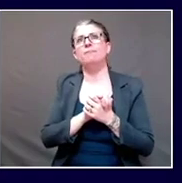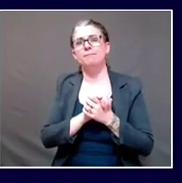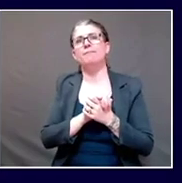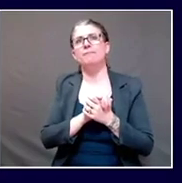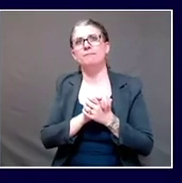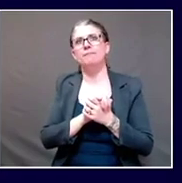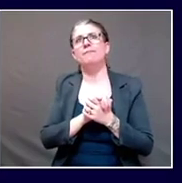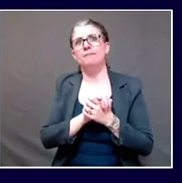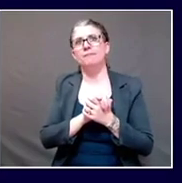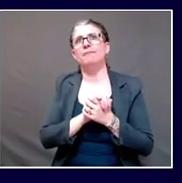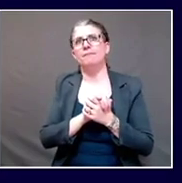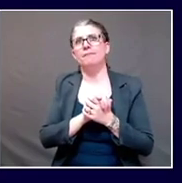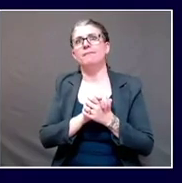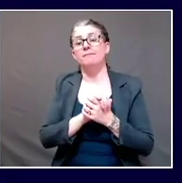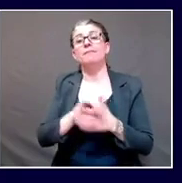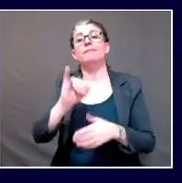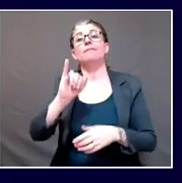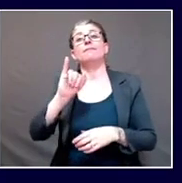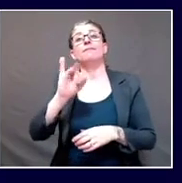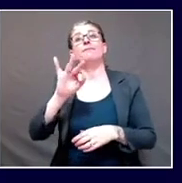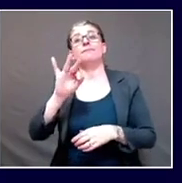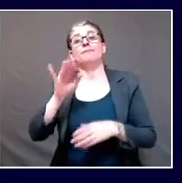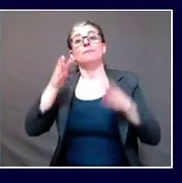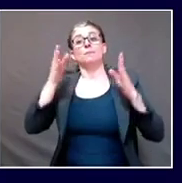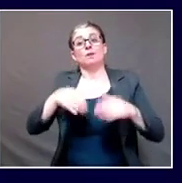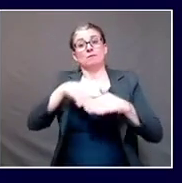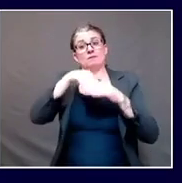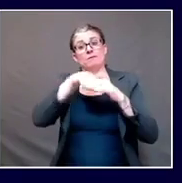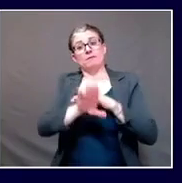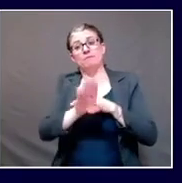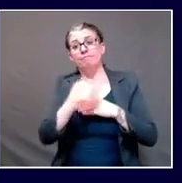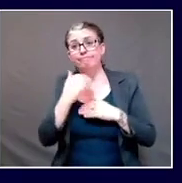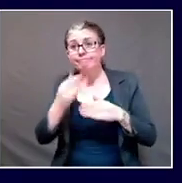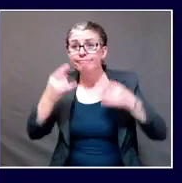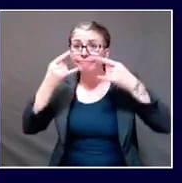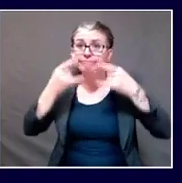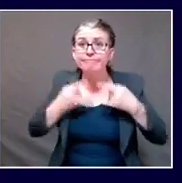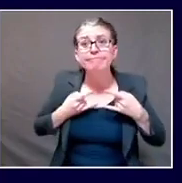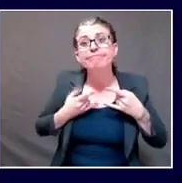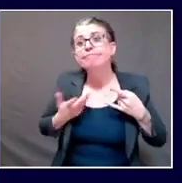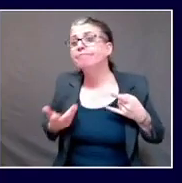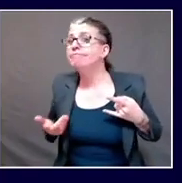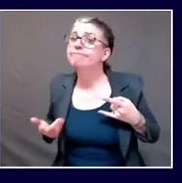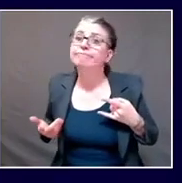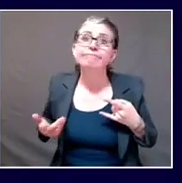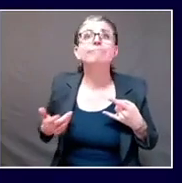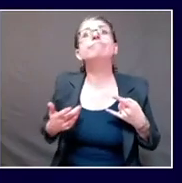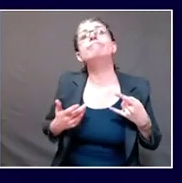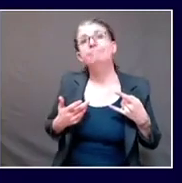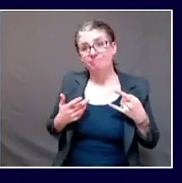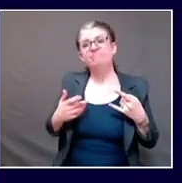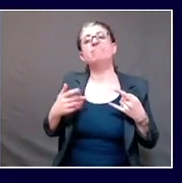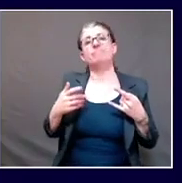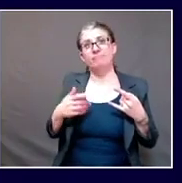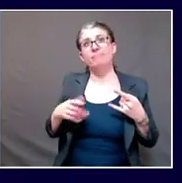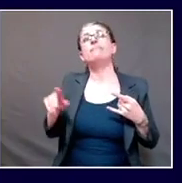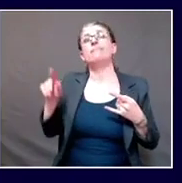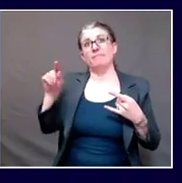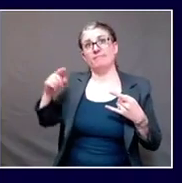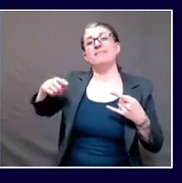without masks. I wouldn't want to expose myself to that possible spread of the virus. Secondly, call the manager.